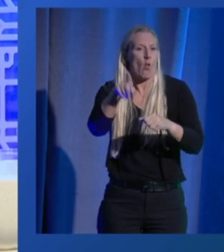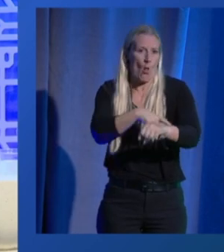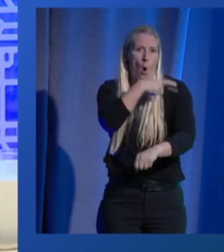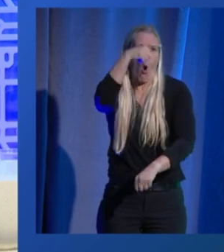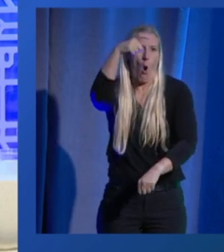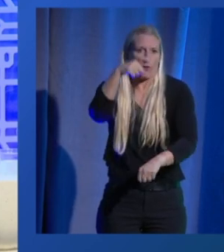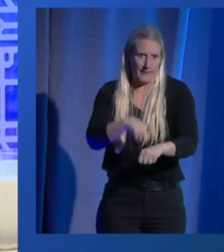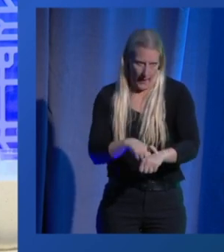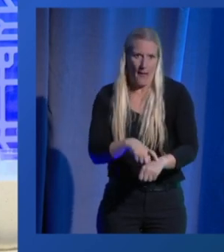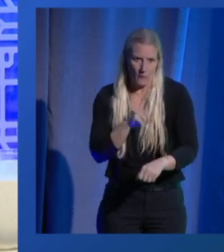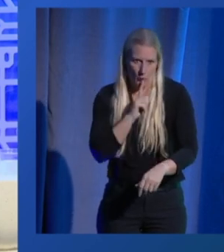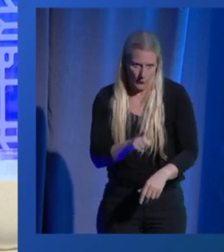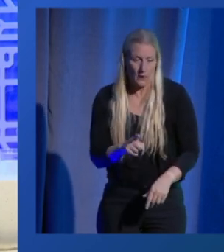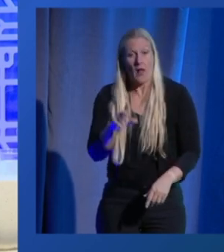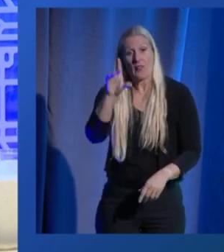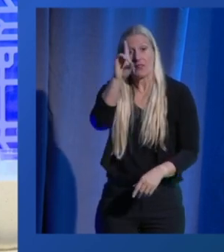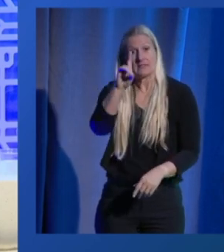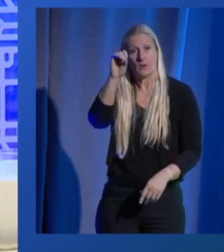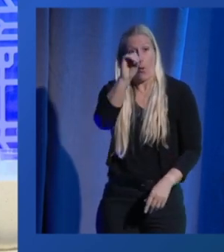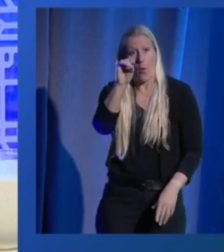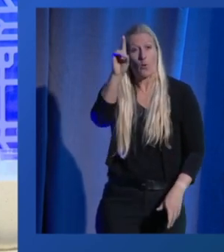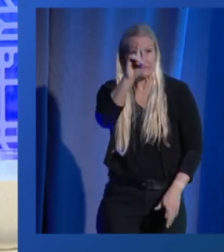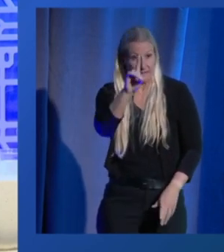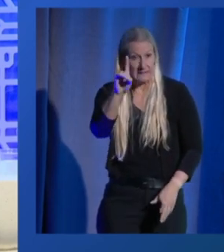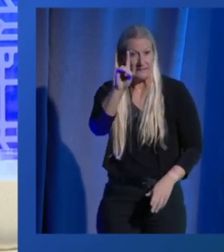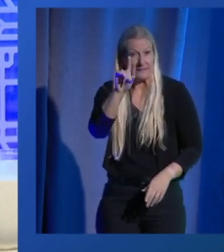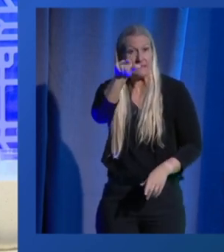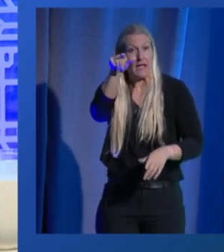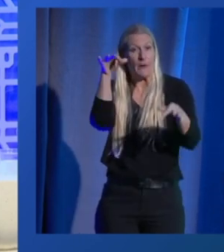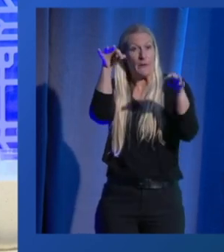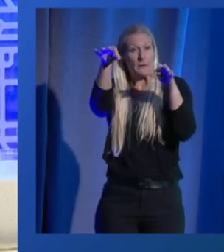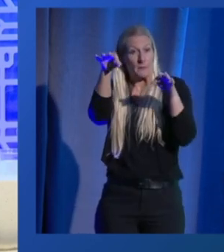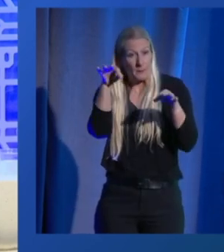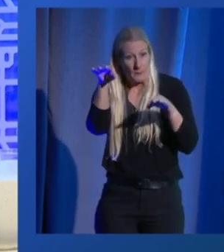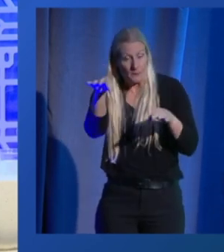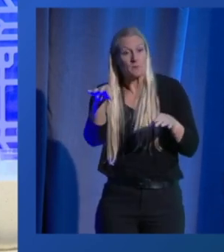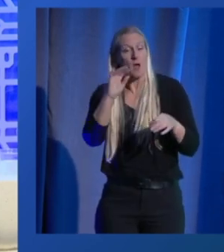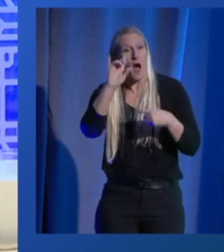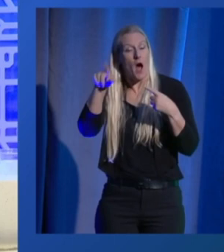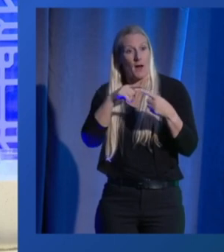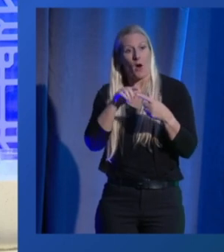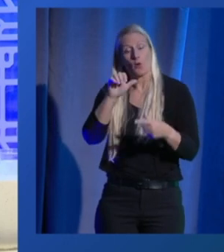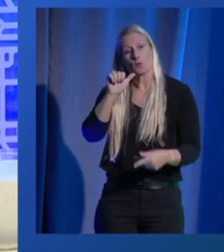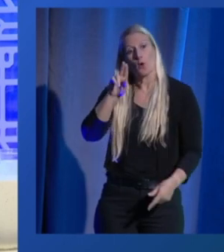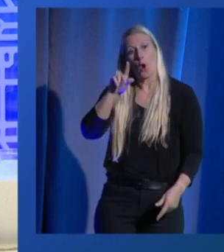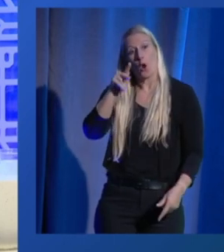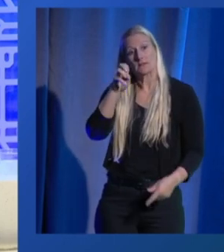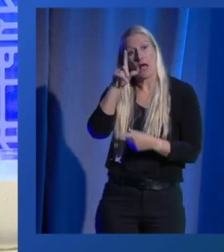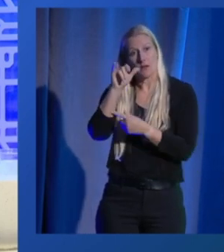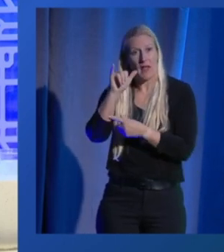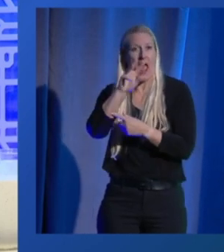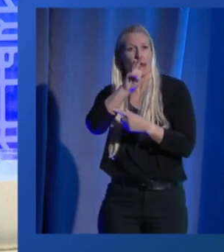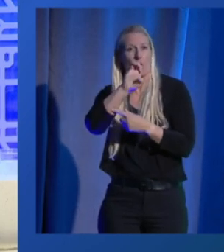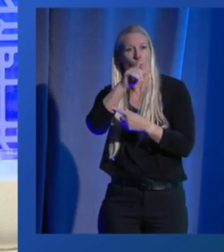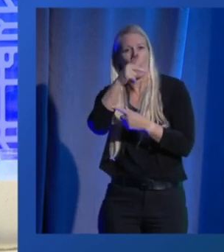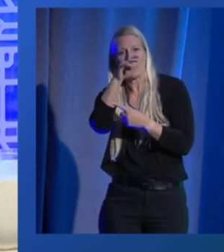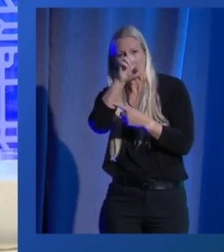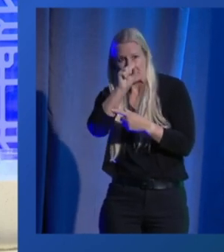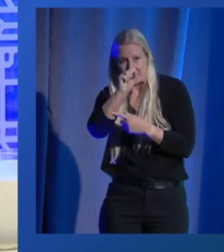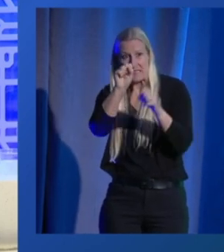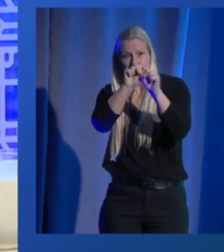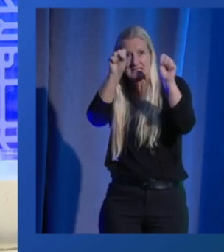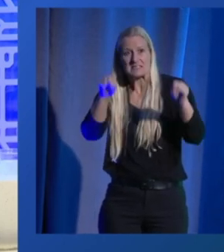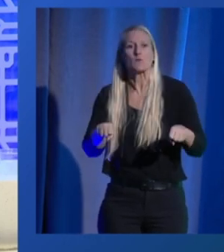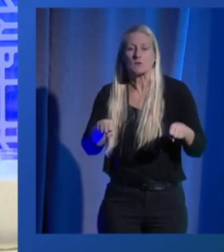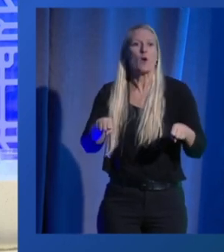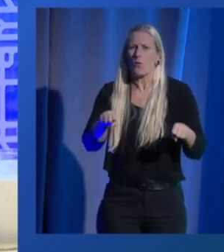instruction on autonomy in Weapons Systems is more than a 10-year-old instruction and they have uh ethics offices